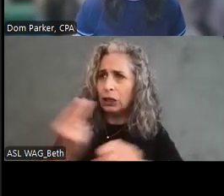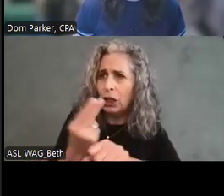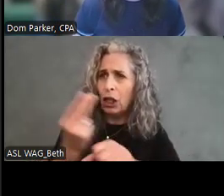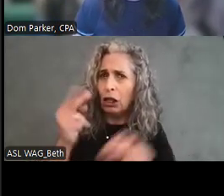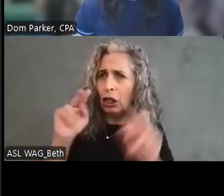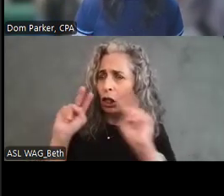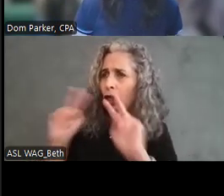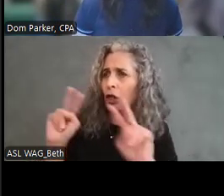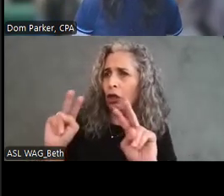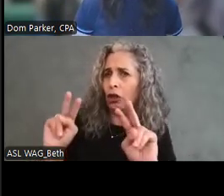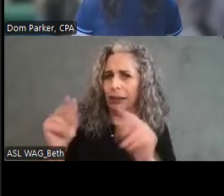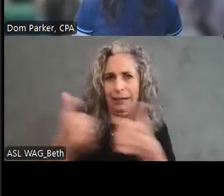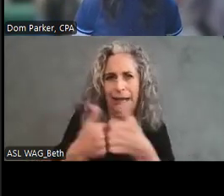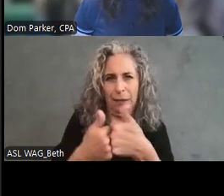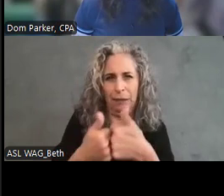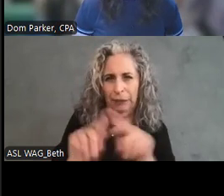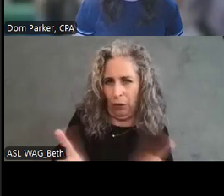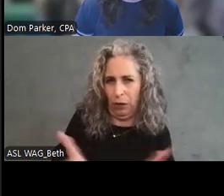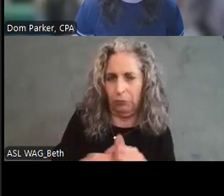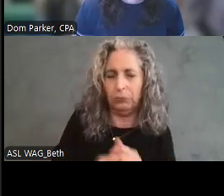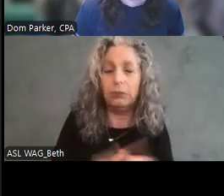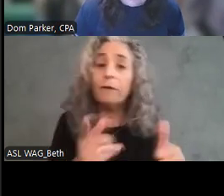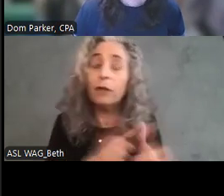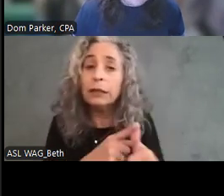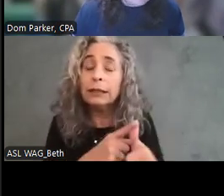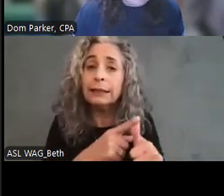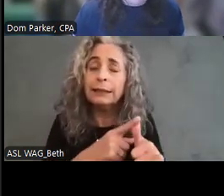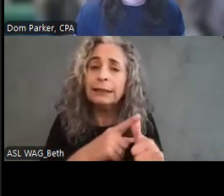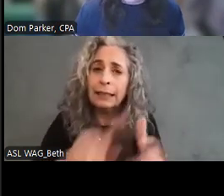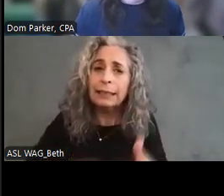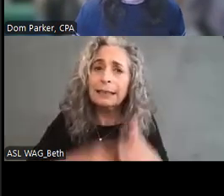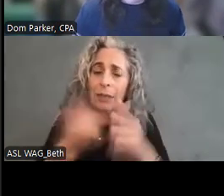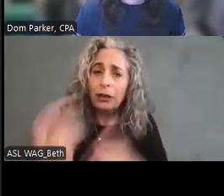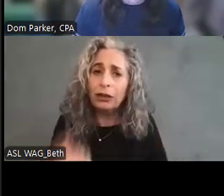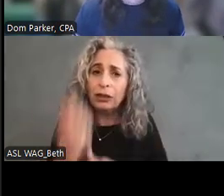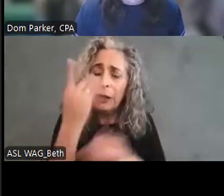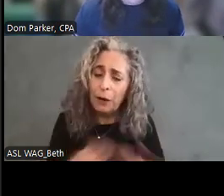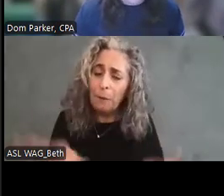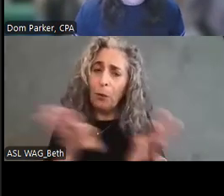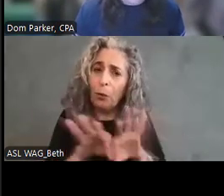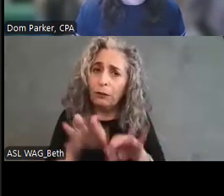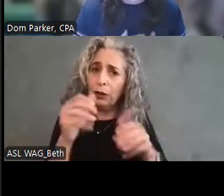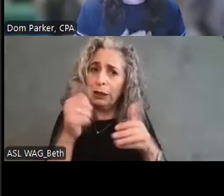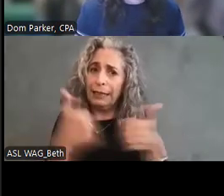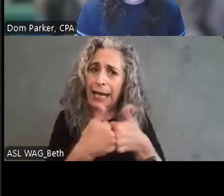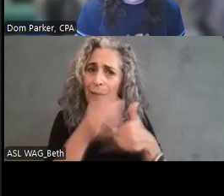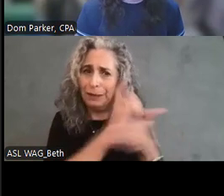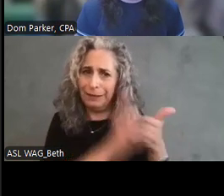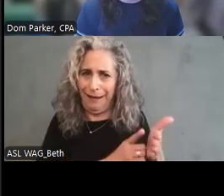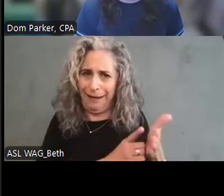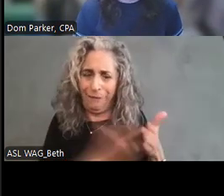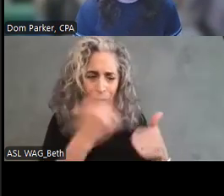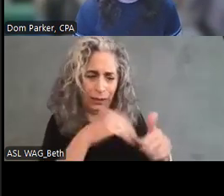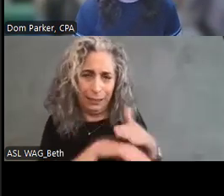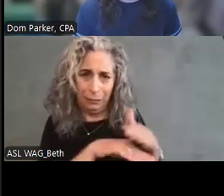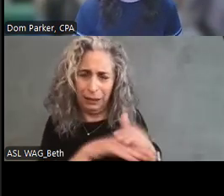I would start by trying to understand the importance of accessibility in game design. It's really important to